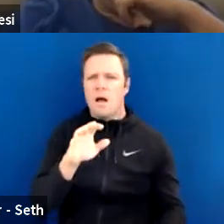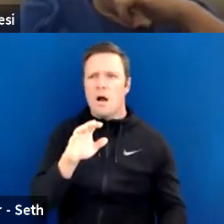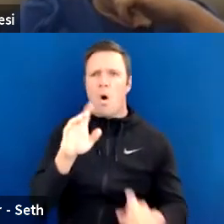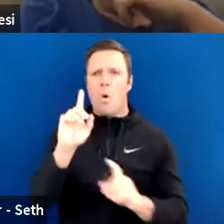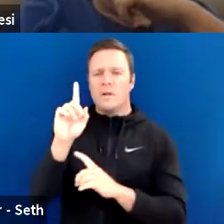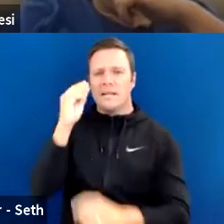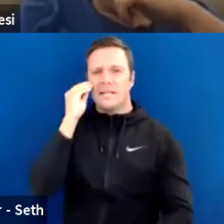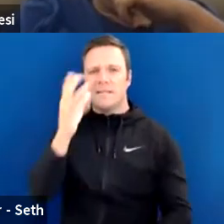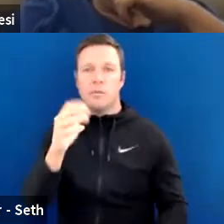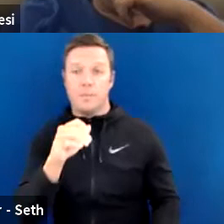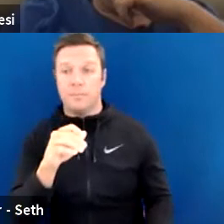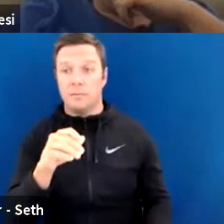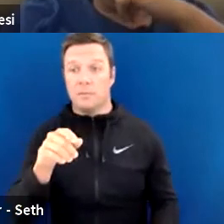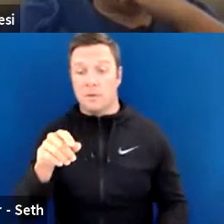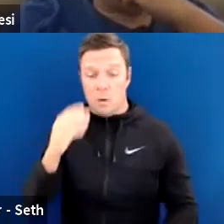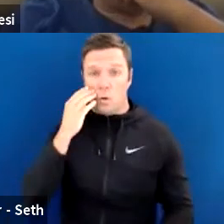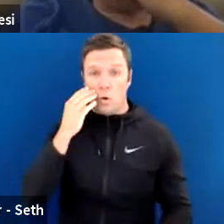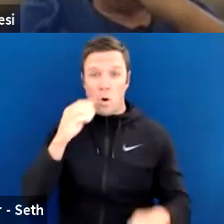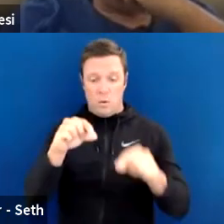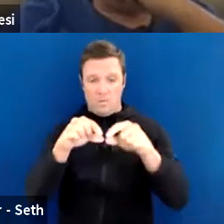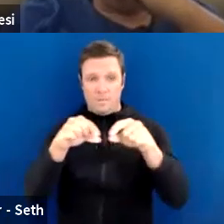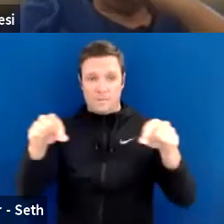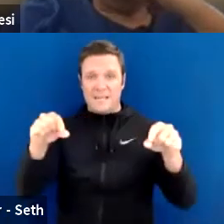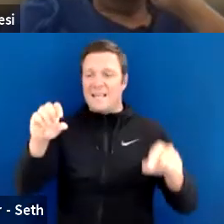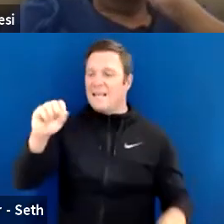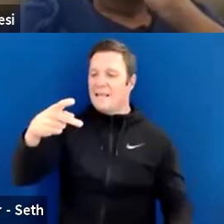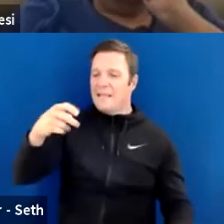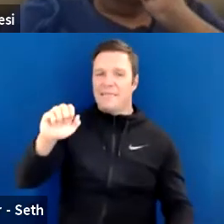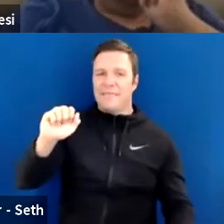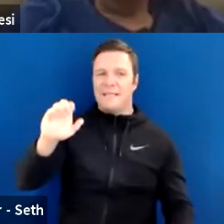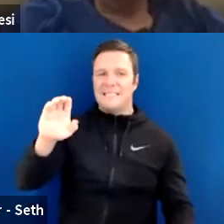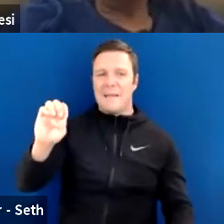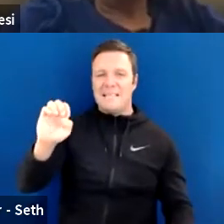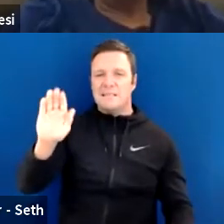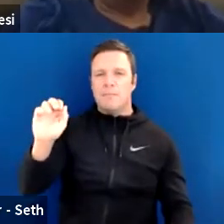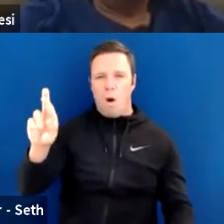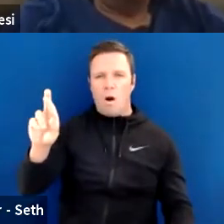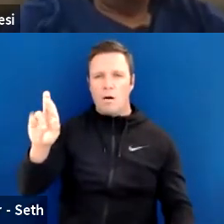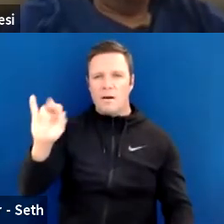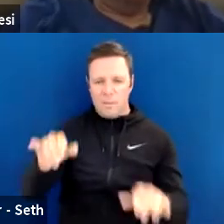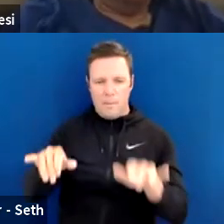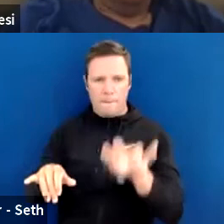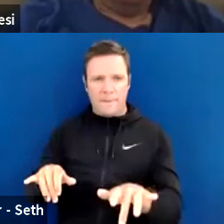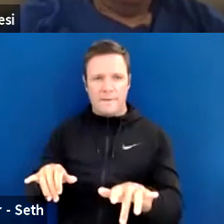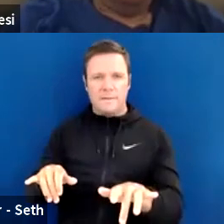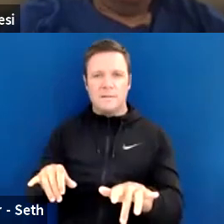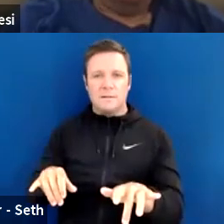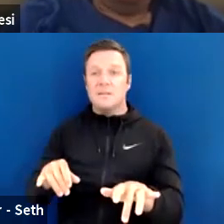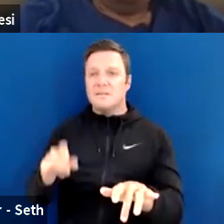did I tell you all that if you push the space bar, it's like a walkie-talkie? So if you push the space bar and you want to